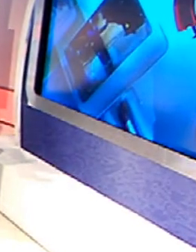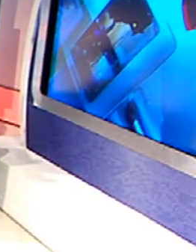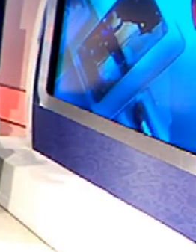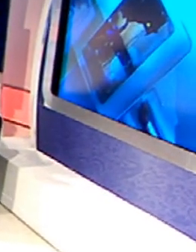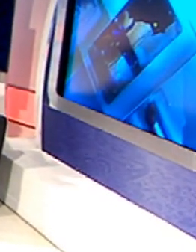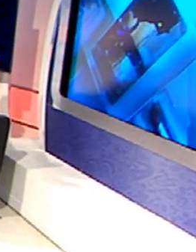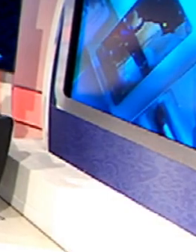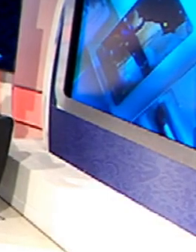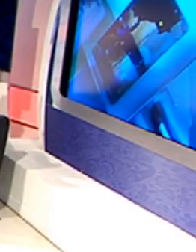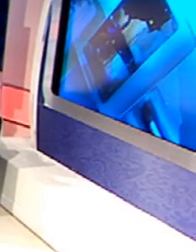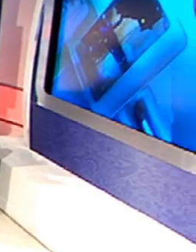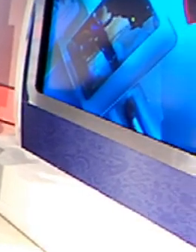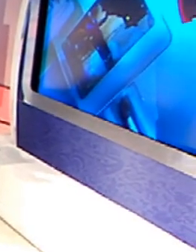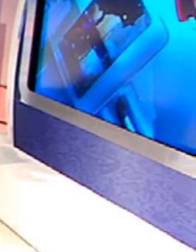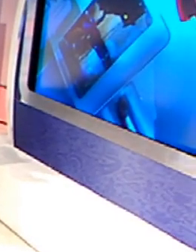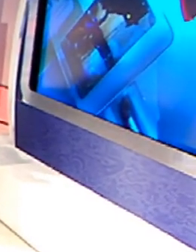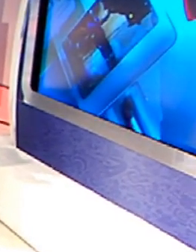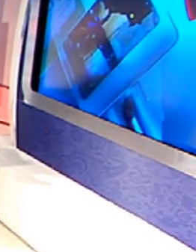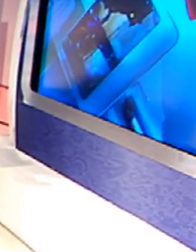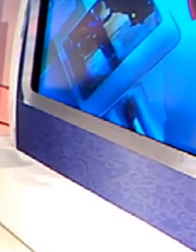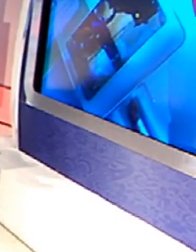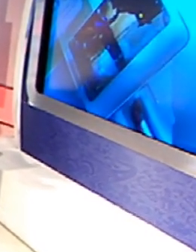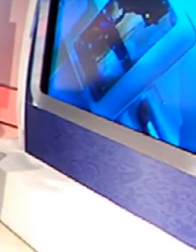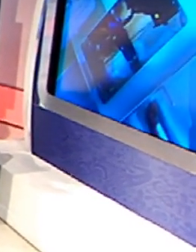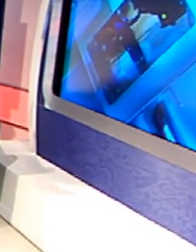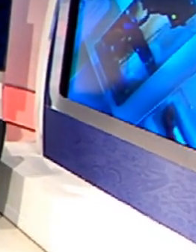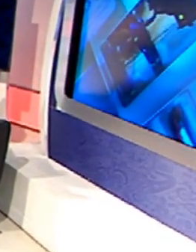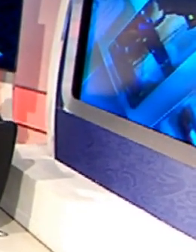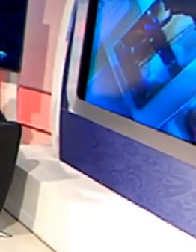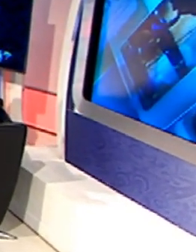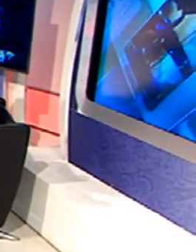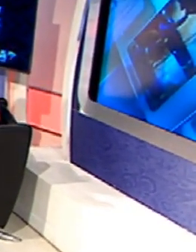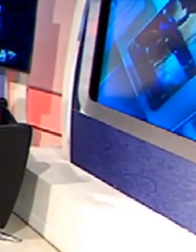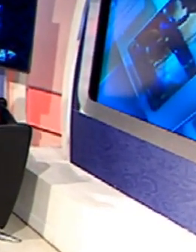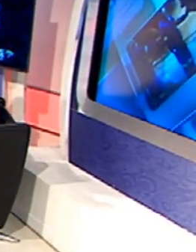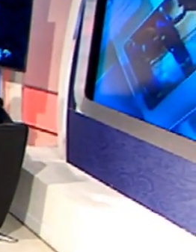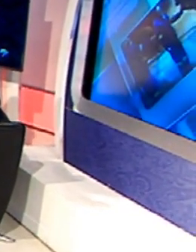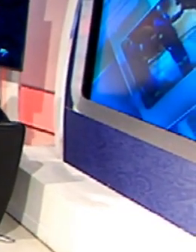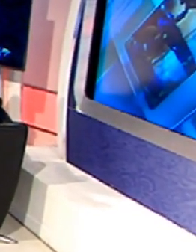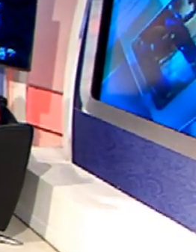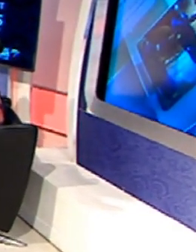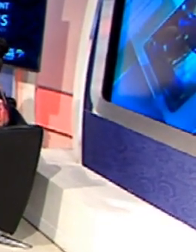evening. And until next week, bye-bye. And don't forget to tune in to Daily